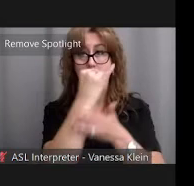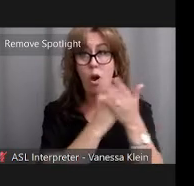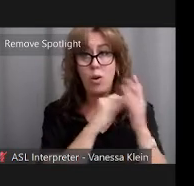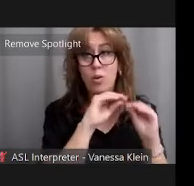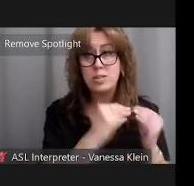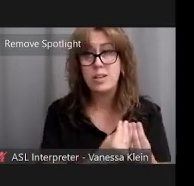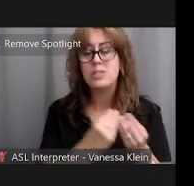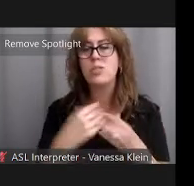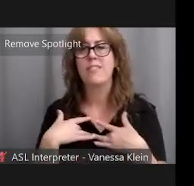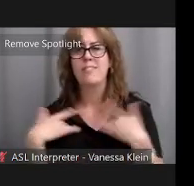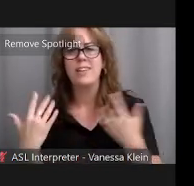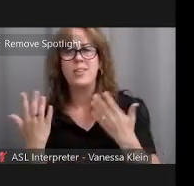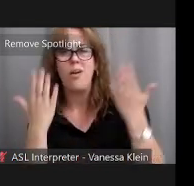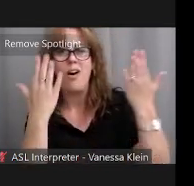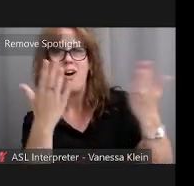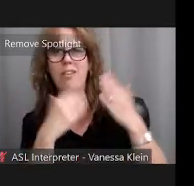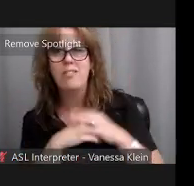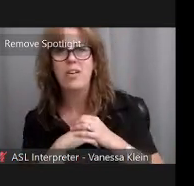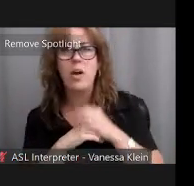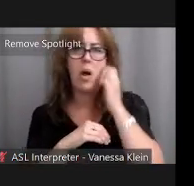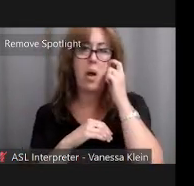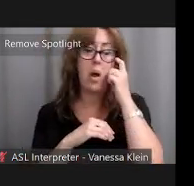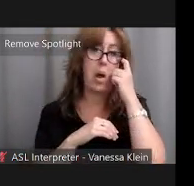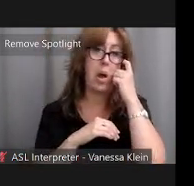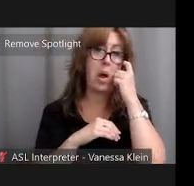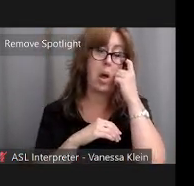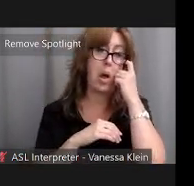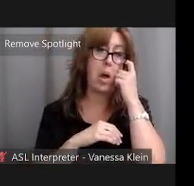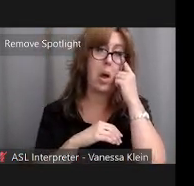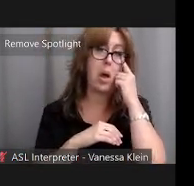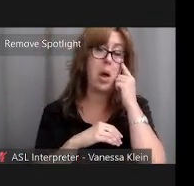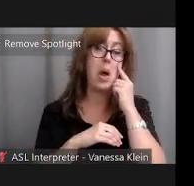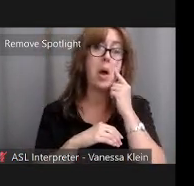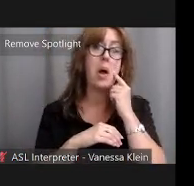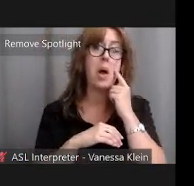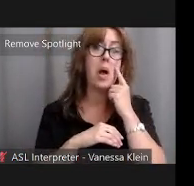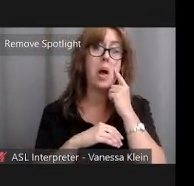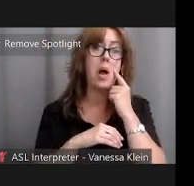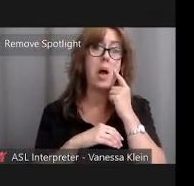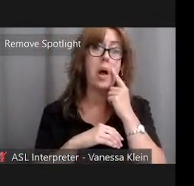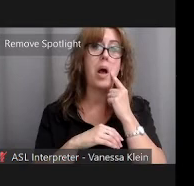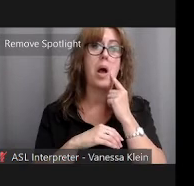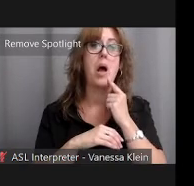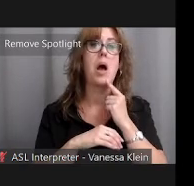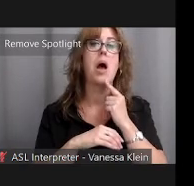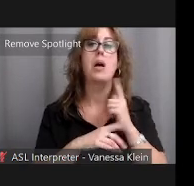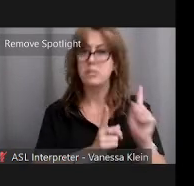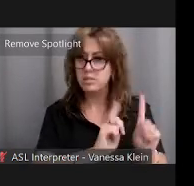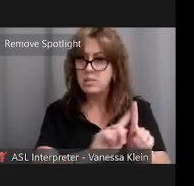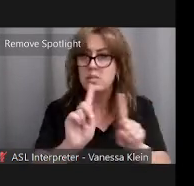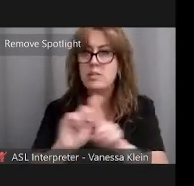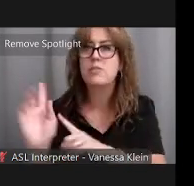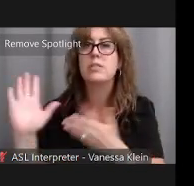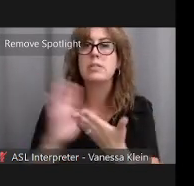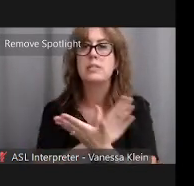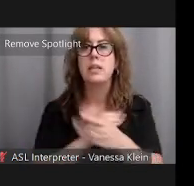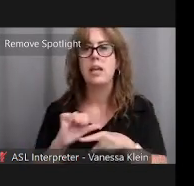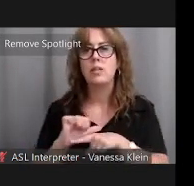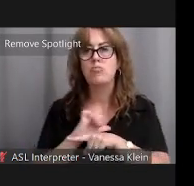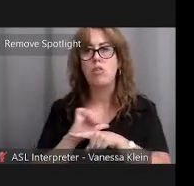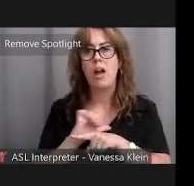to offer. So our team, our staff here, we do waiata or singing practice,